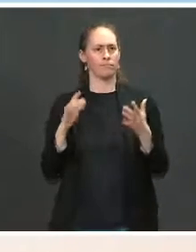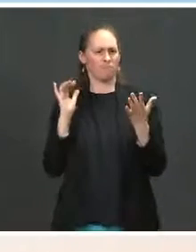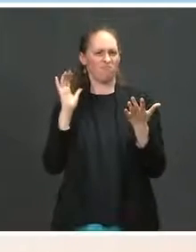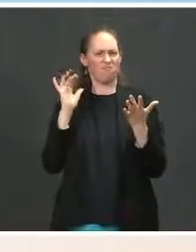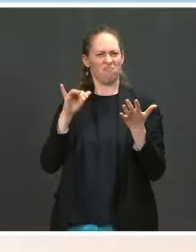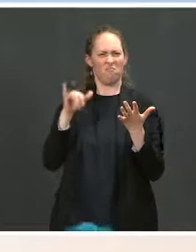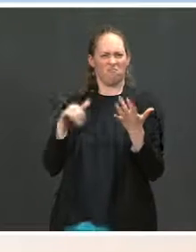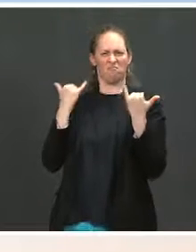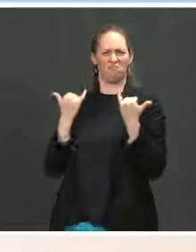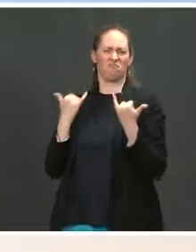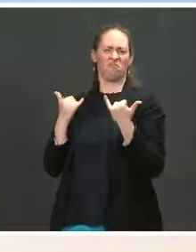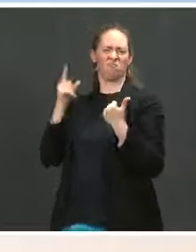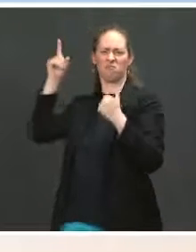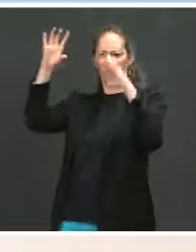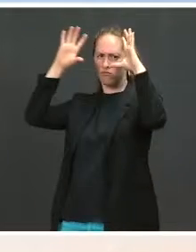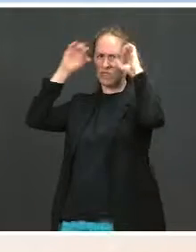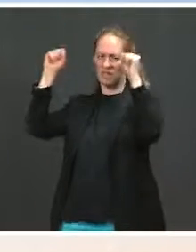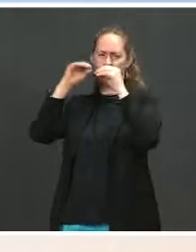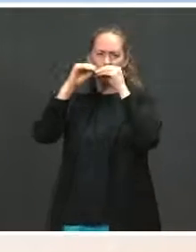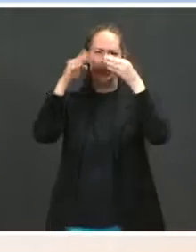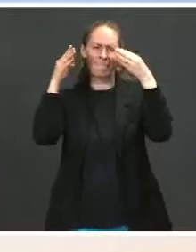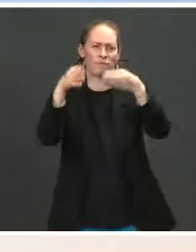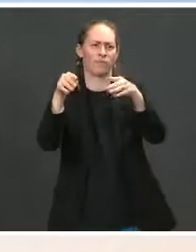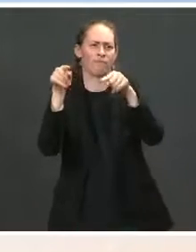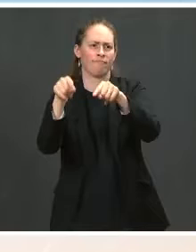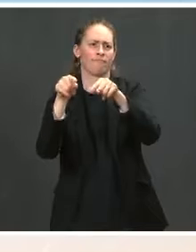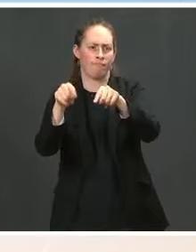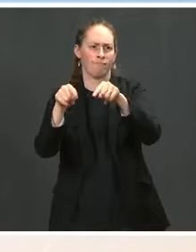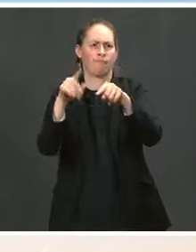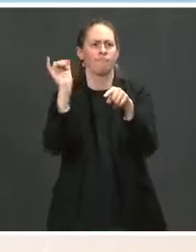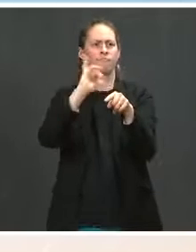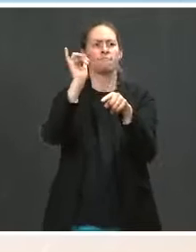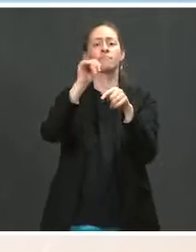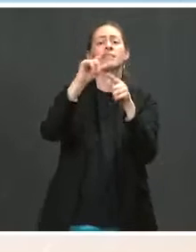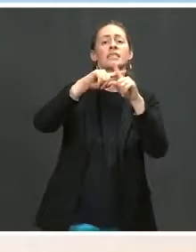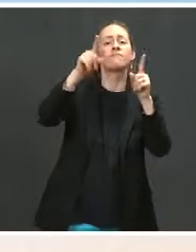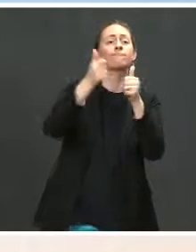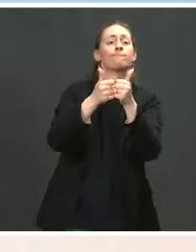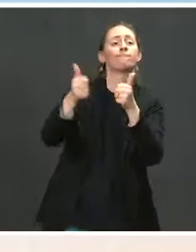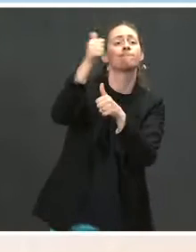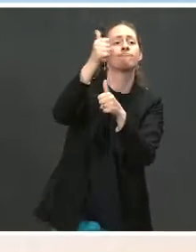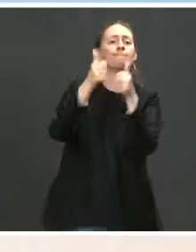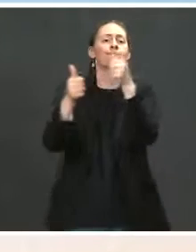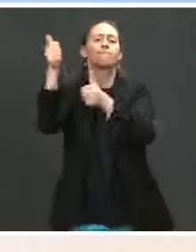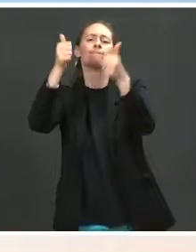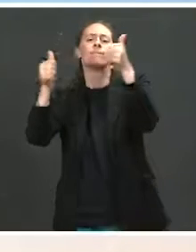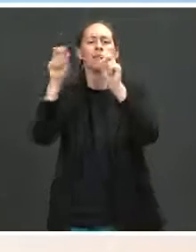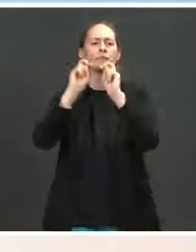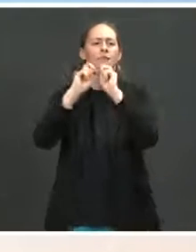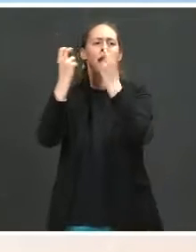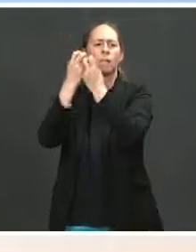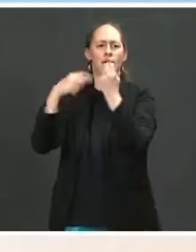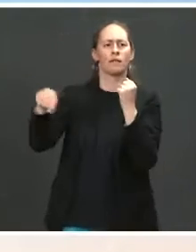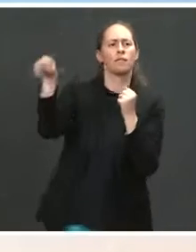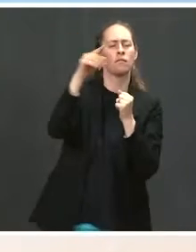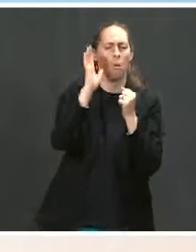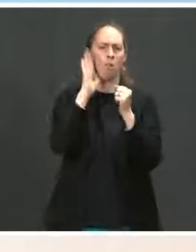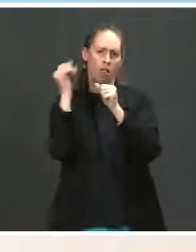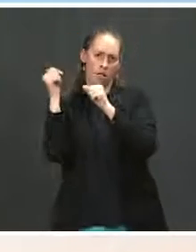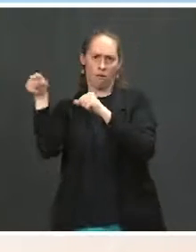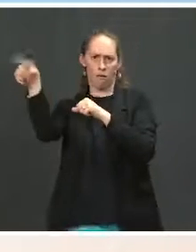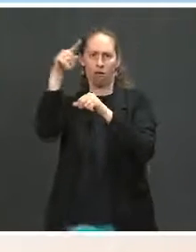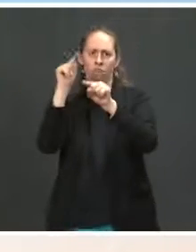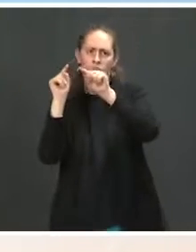on. I expect other senior officials, cabinet members who are running point will continue to do visits and come back and report back